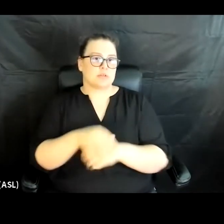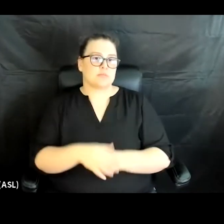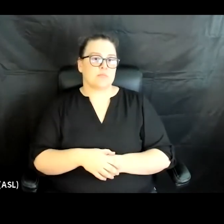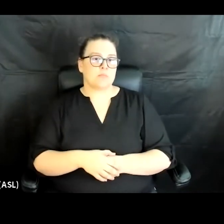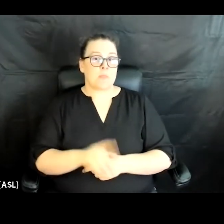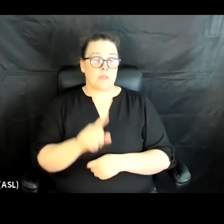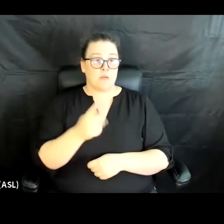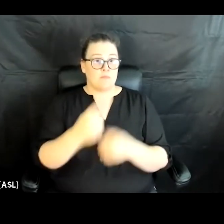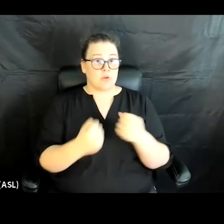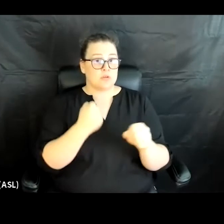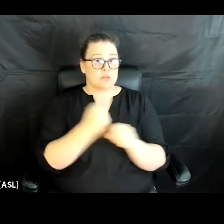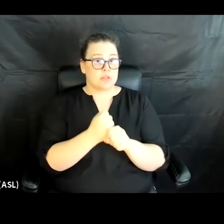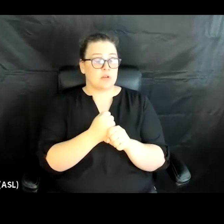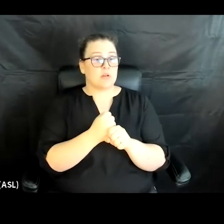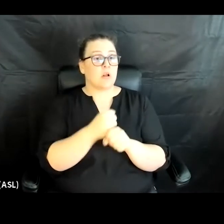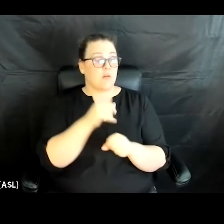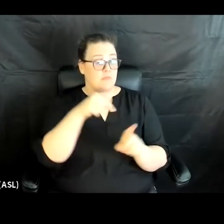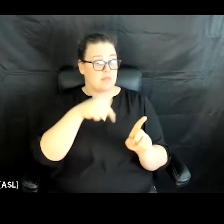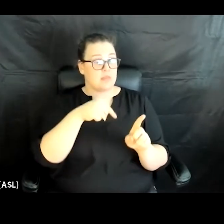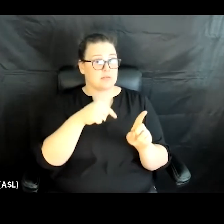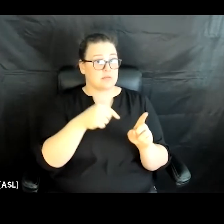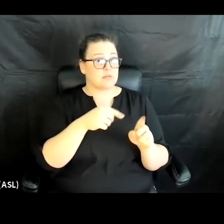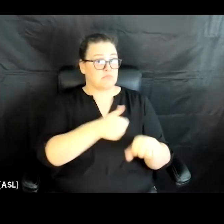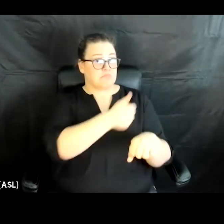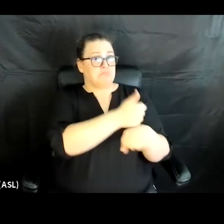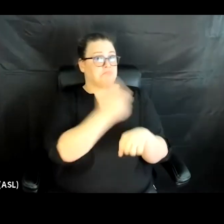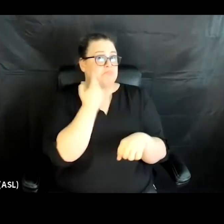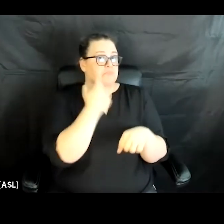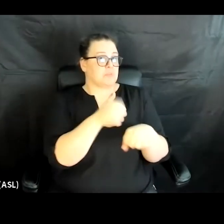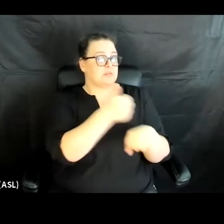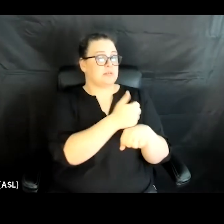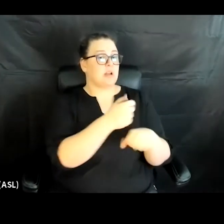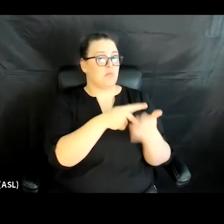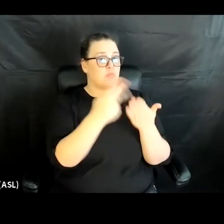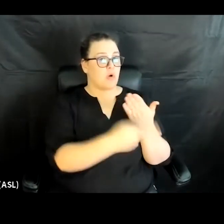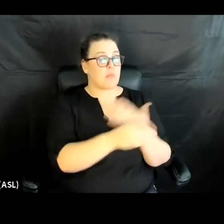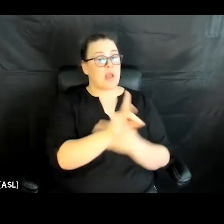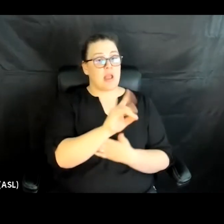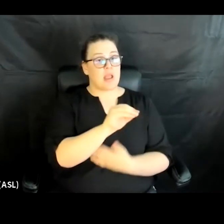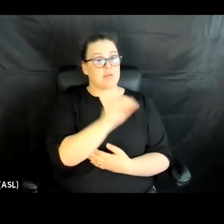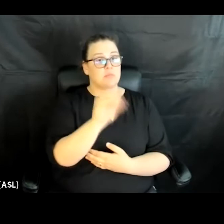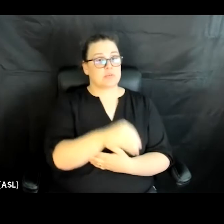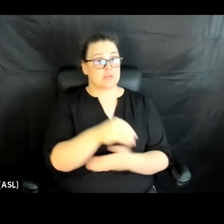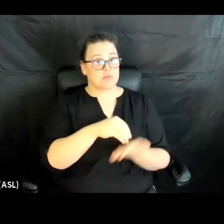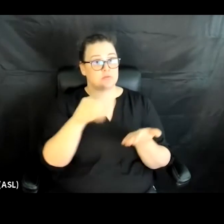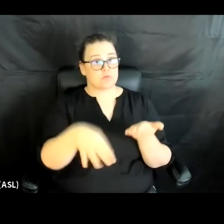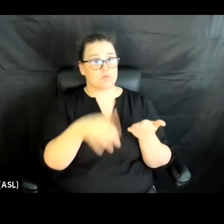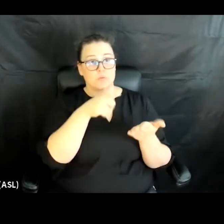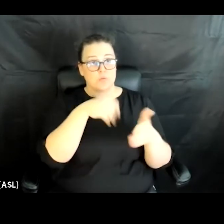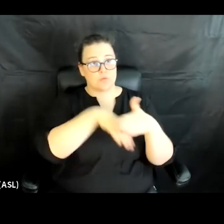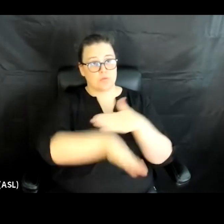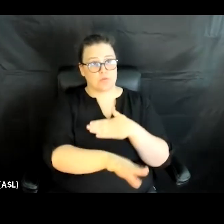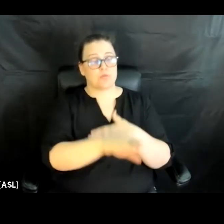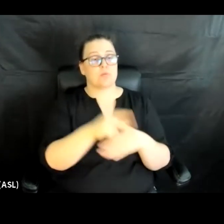year of the pilot program, we've seen that 80% of the students who come in to the